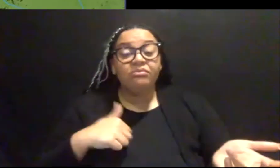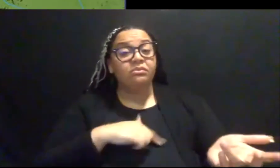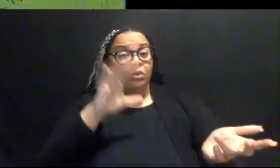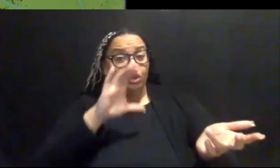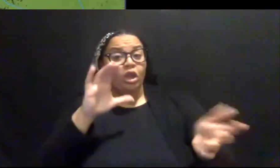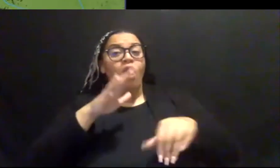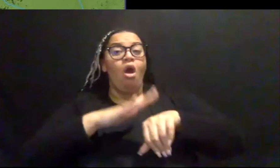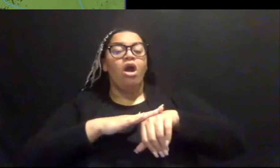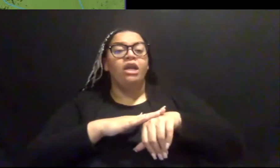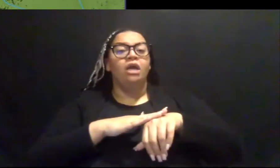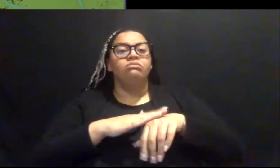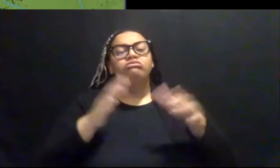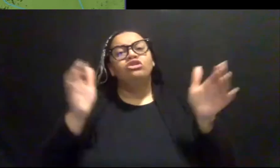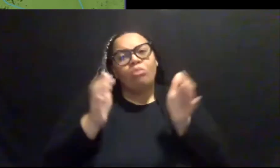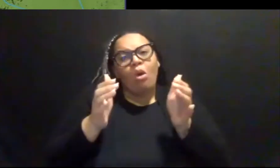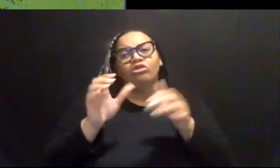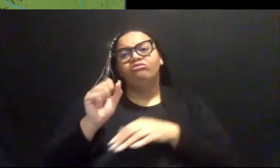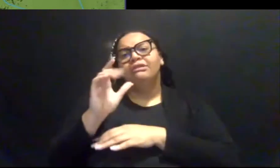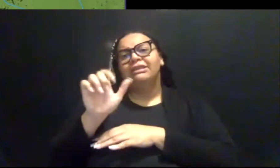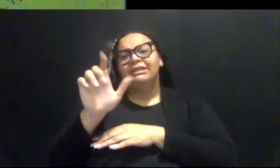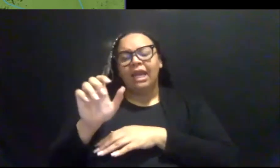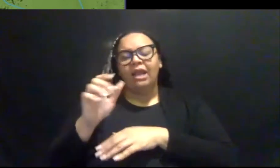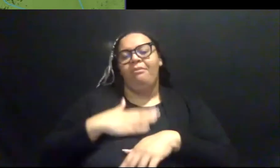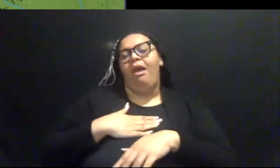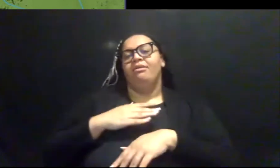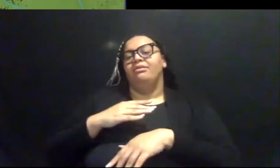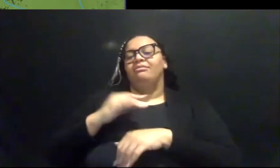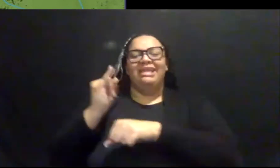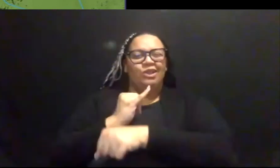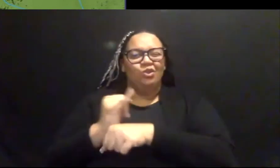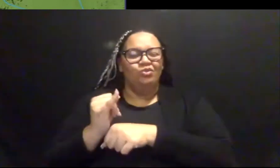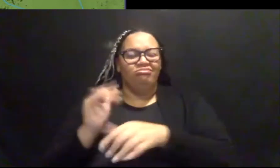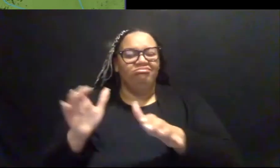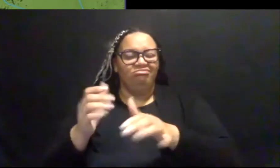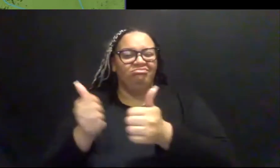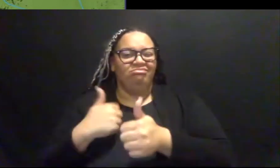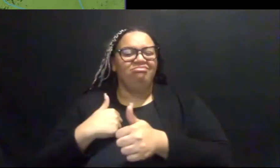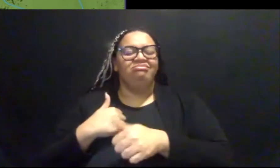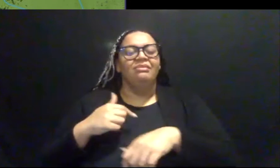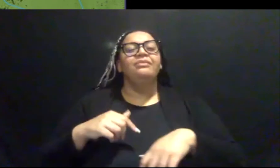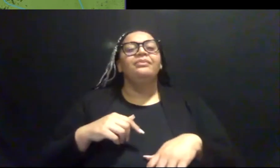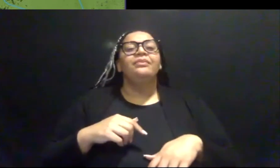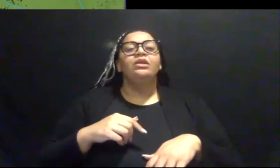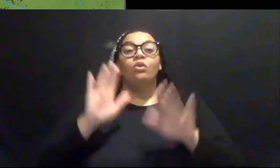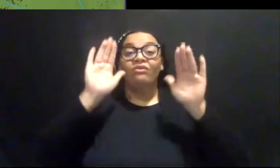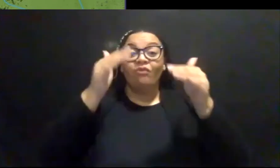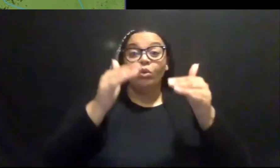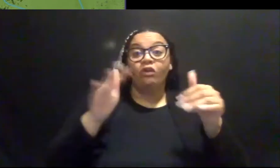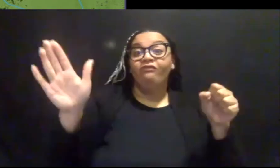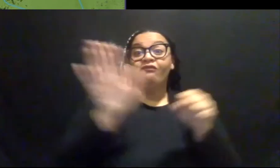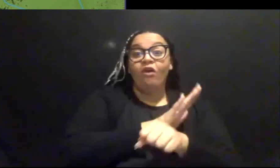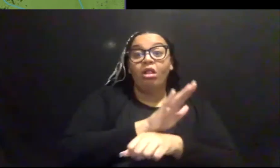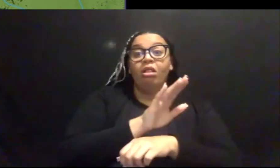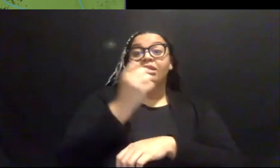finer scale. This is something my PhD student Amanda Mancini is working on right now. So rather than focus on the entire southeastern corridor,